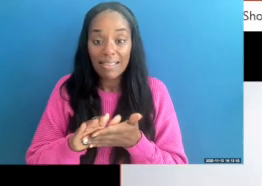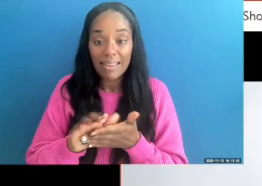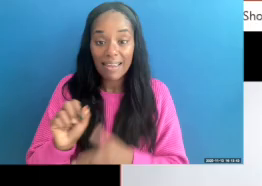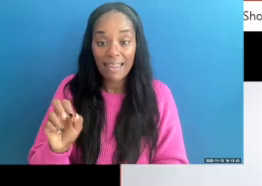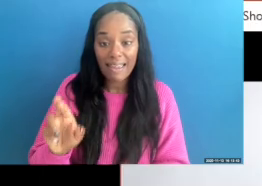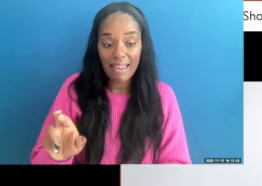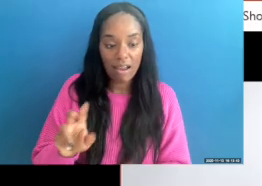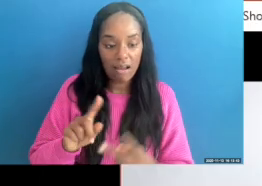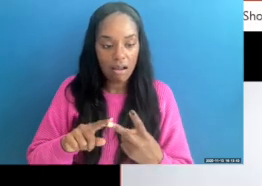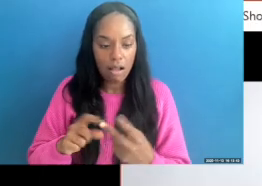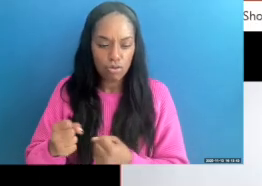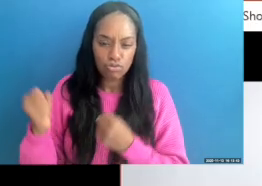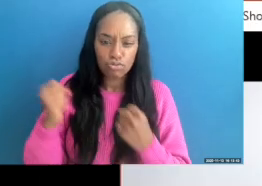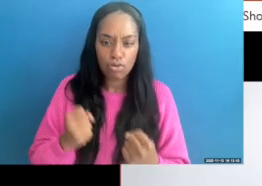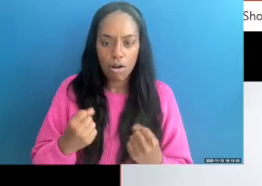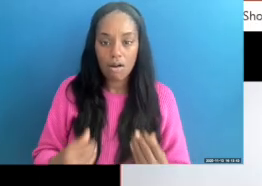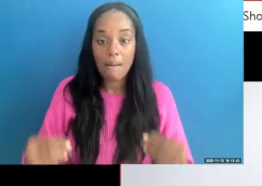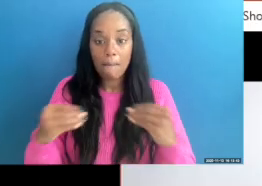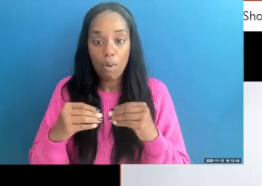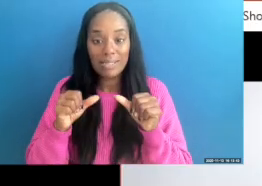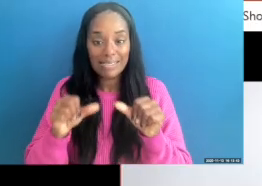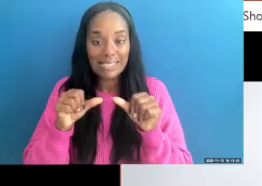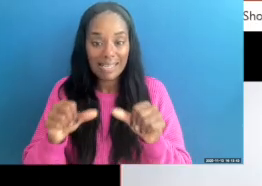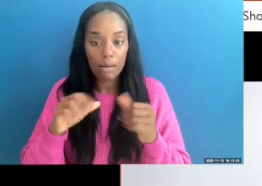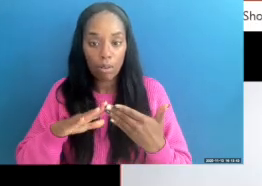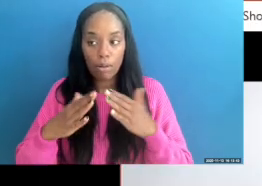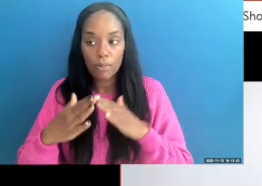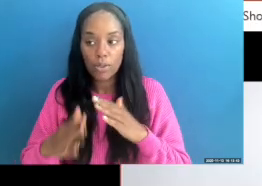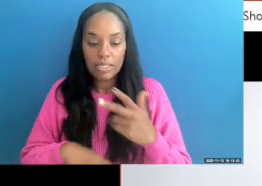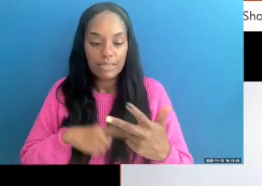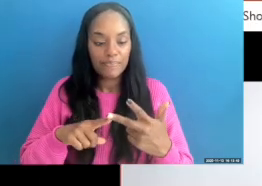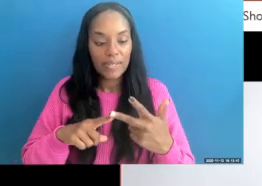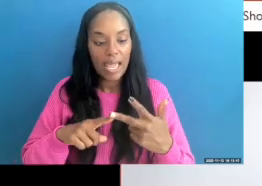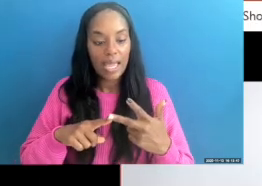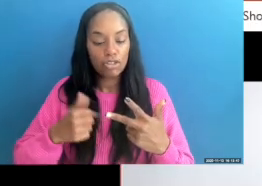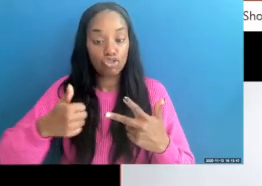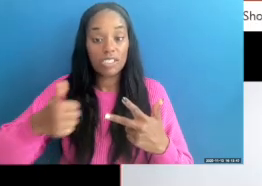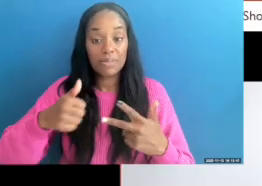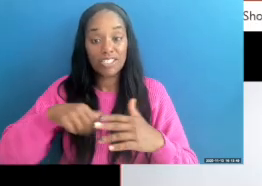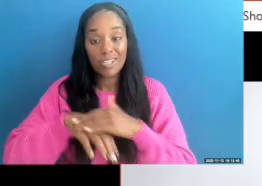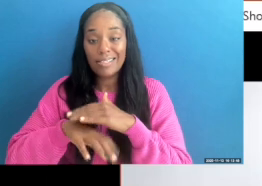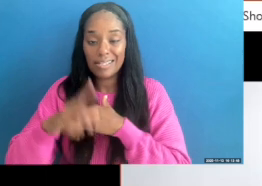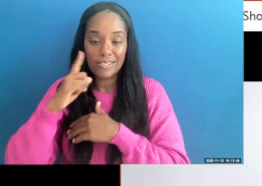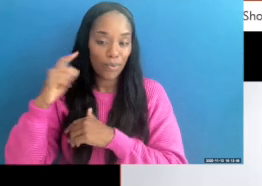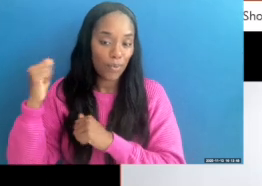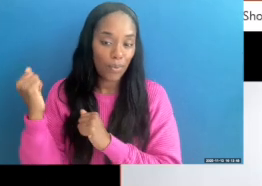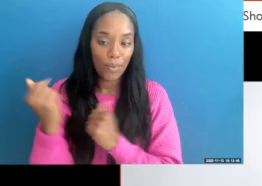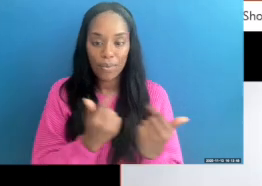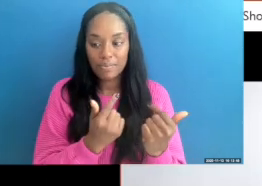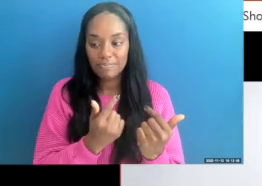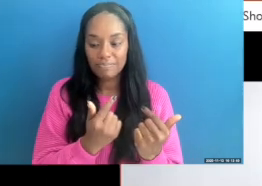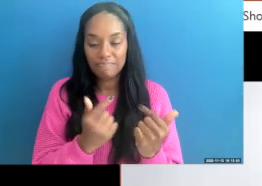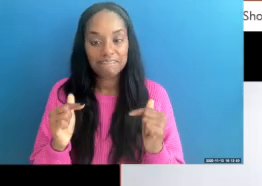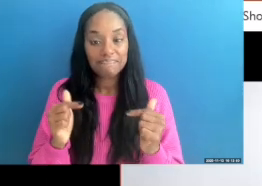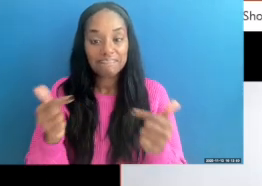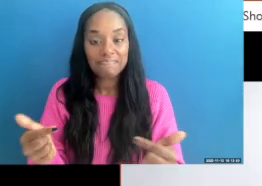Cleaner air, stronger and more sustainable communities, and transportation access for